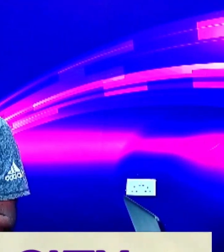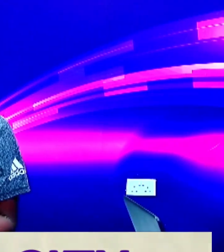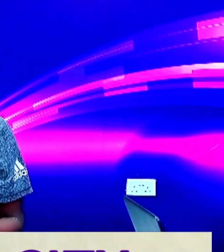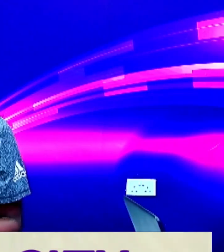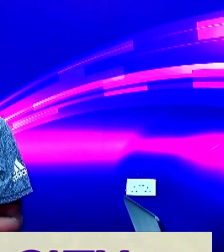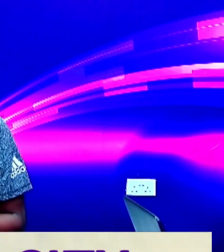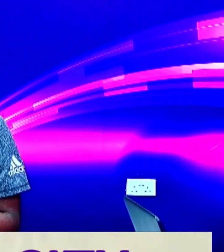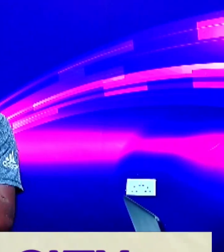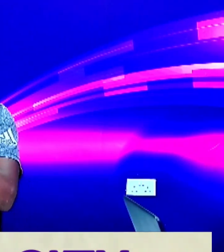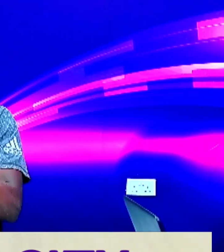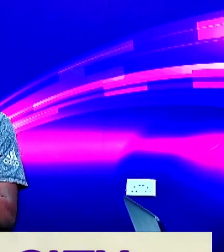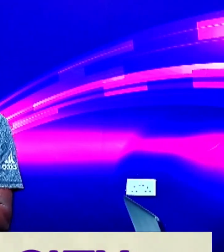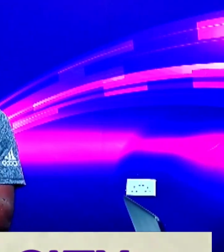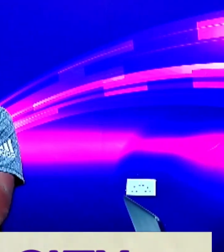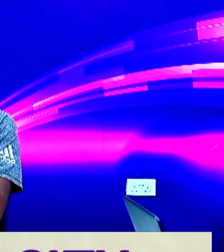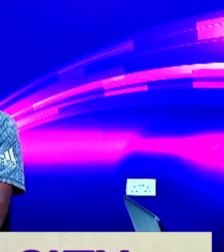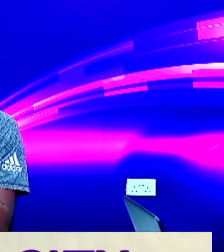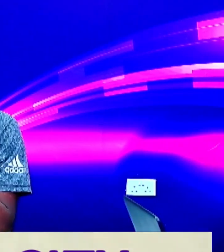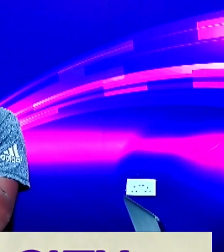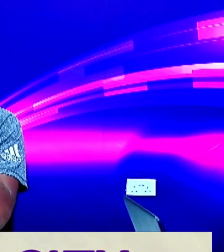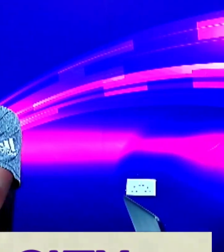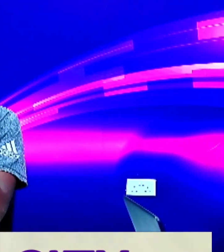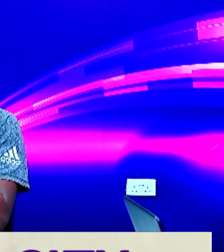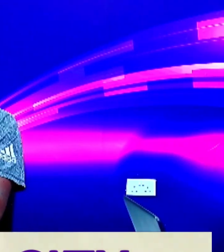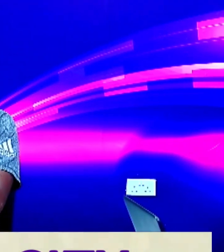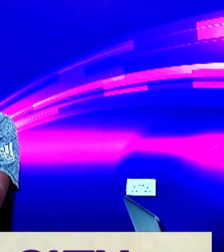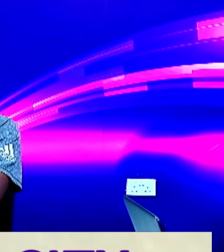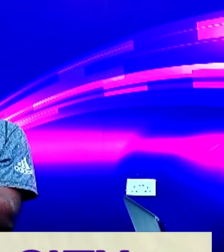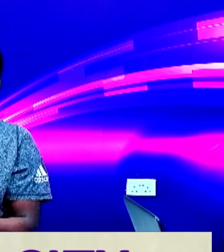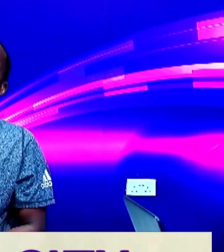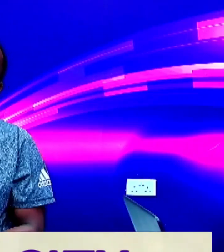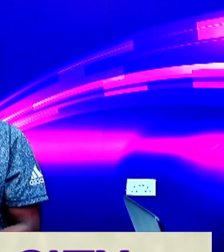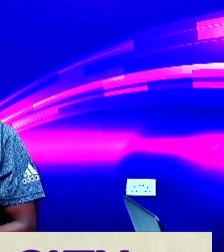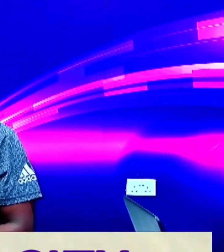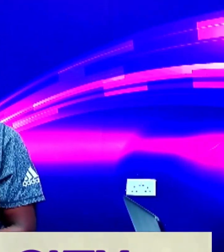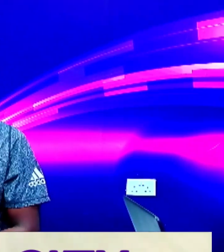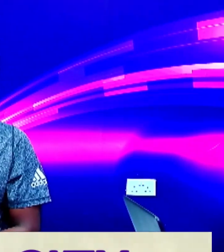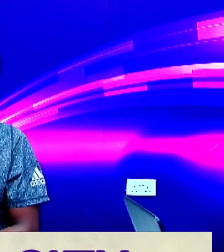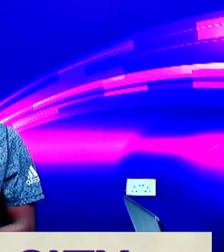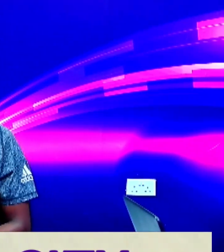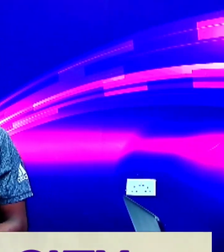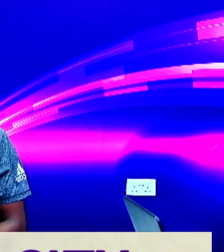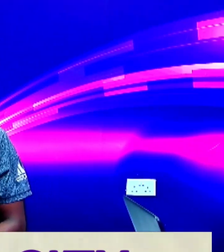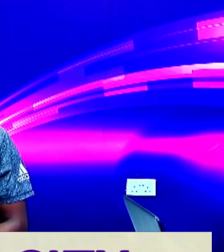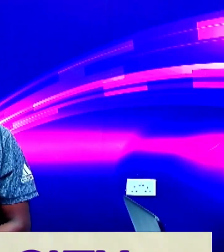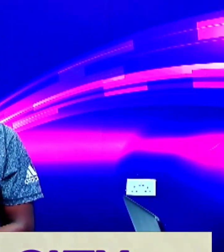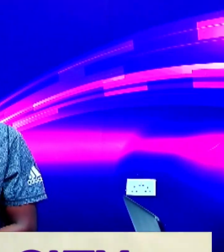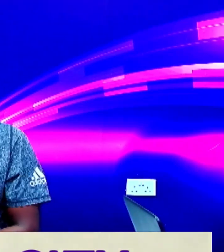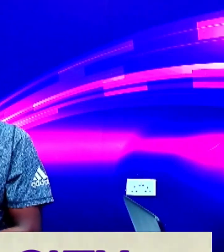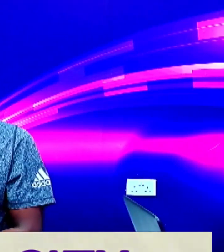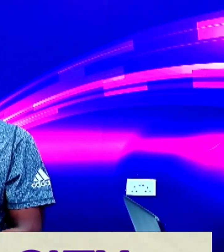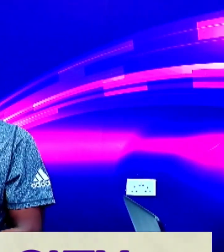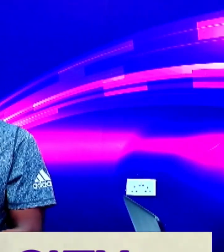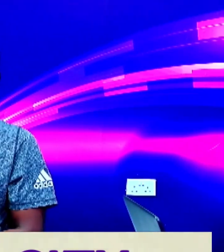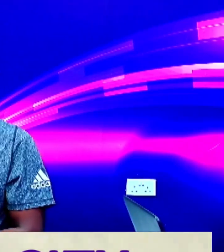been cancelled because of that foul. So I don't think that match was really fair. Yeah, it is